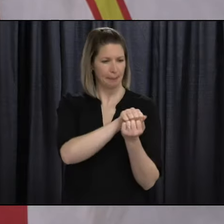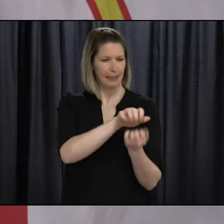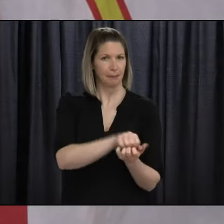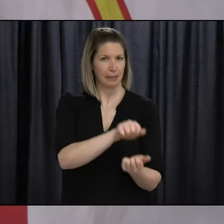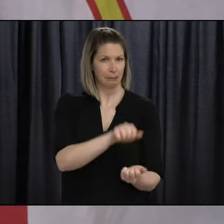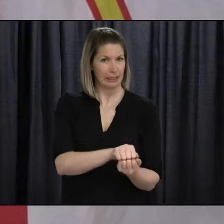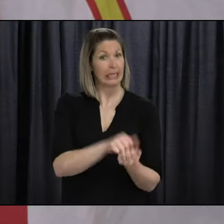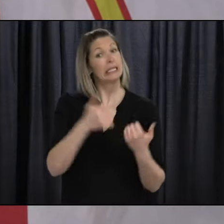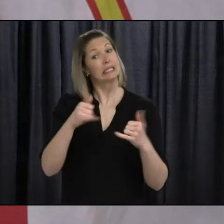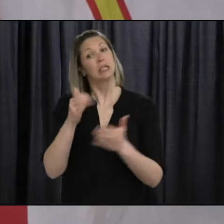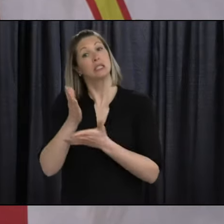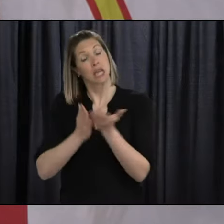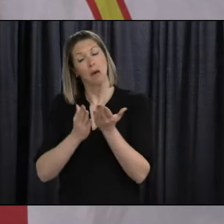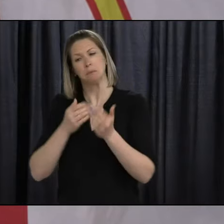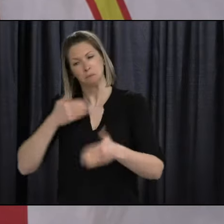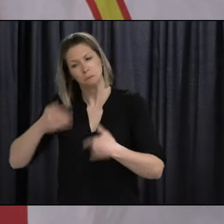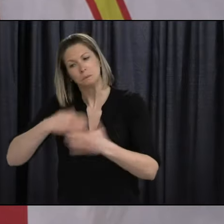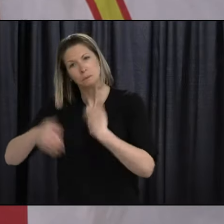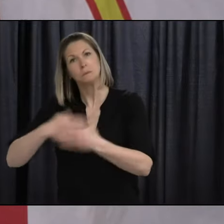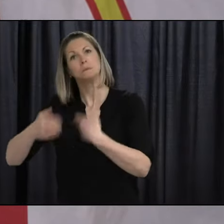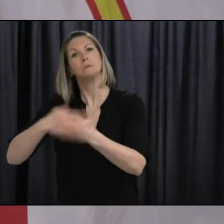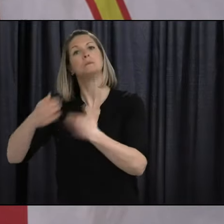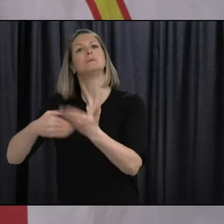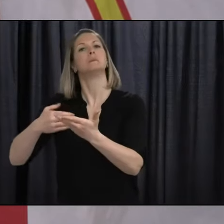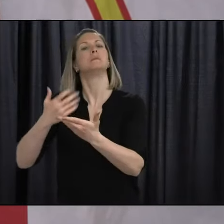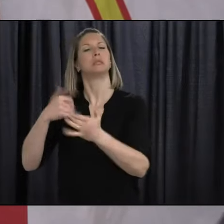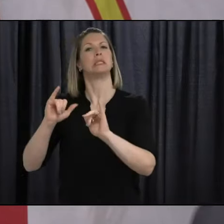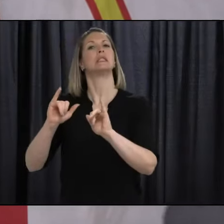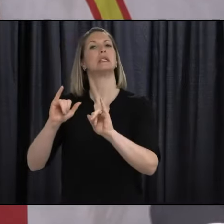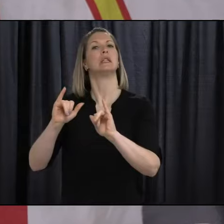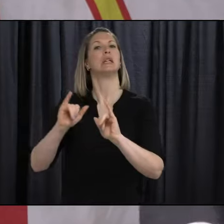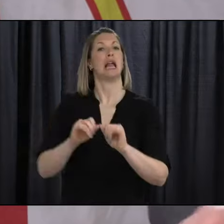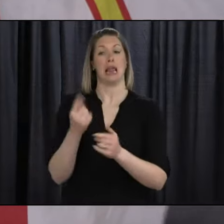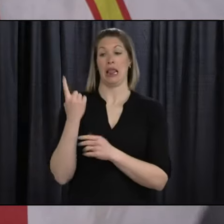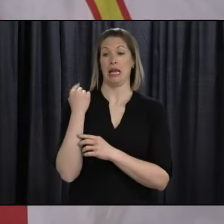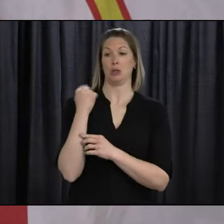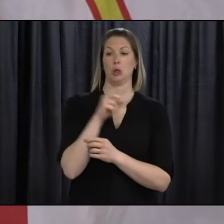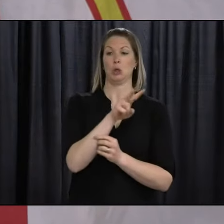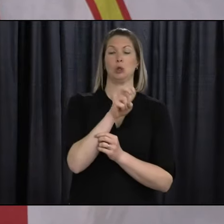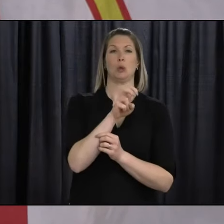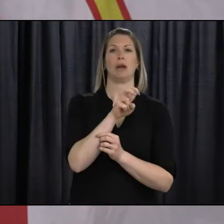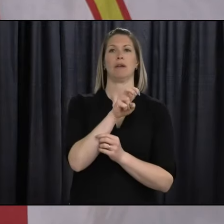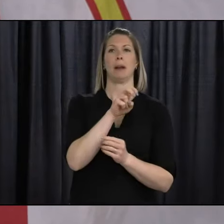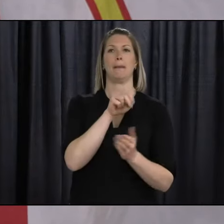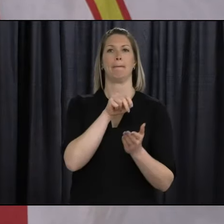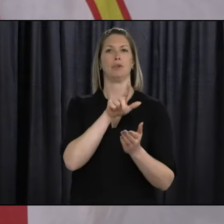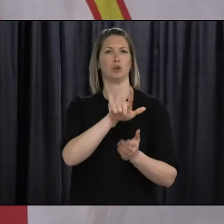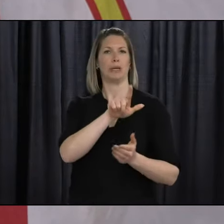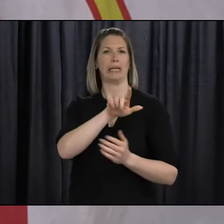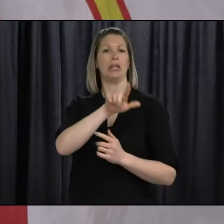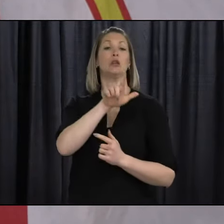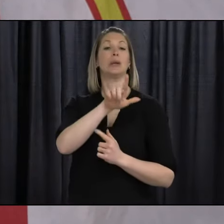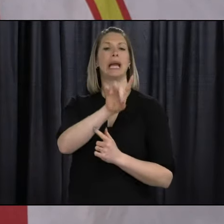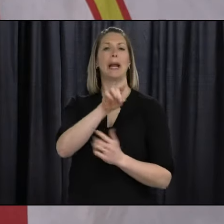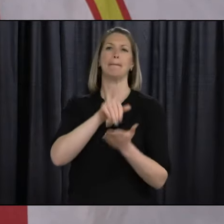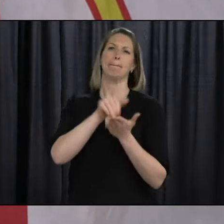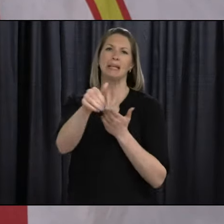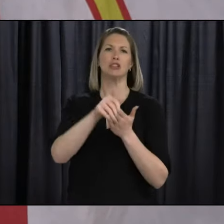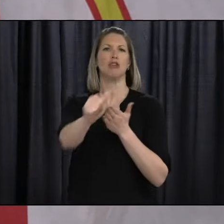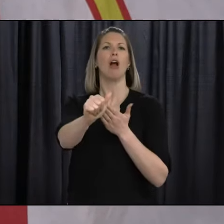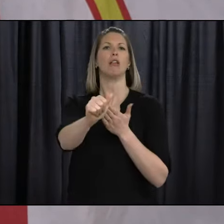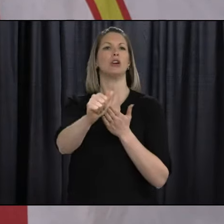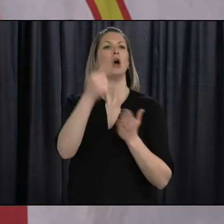year, we've invested some $228 million on mental health and addiction initiatives. And to put that in context,